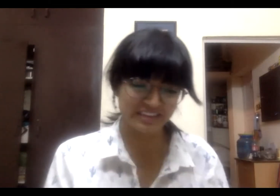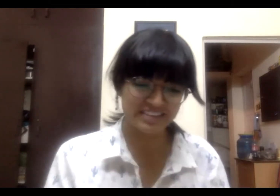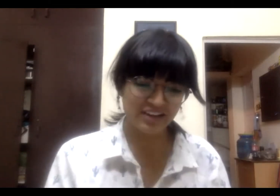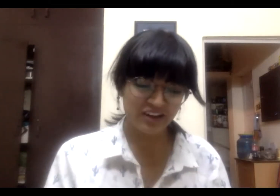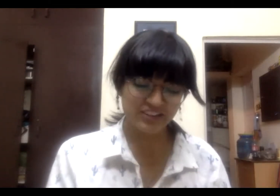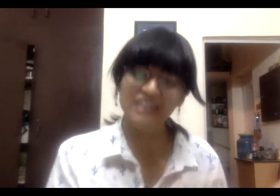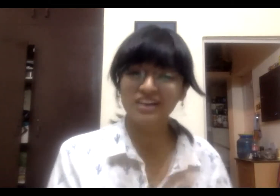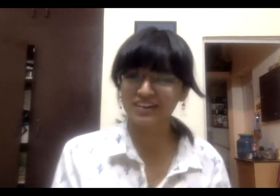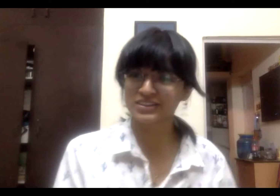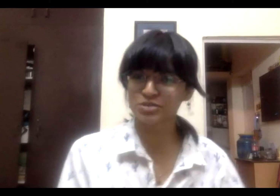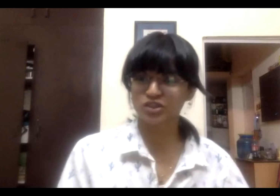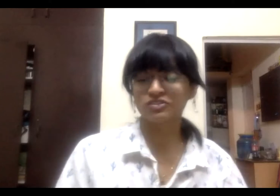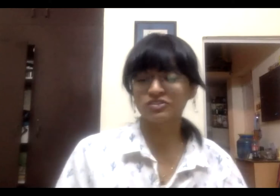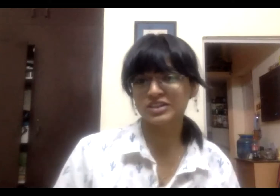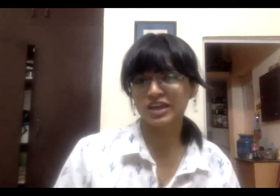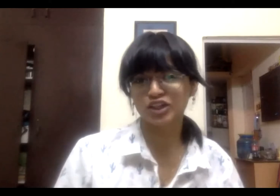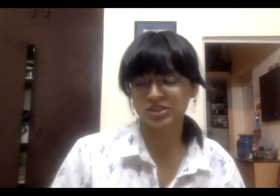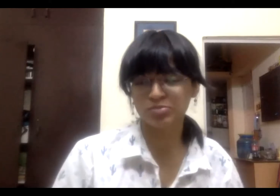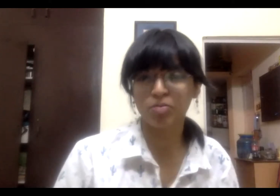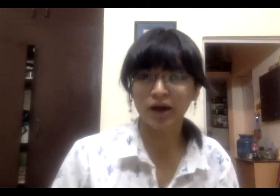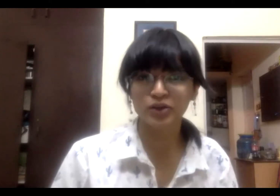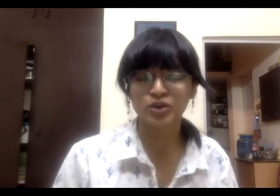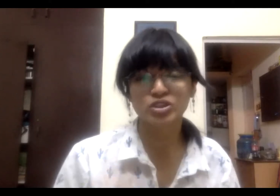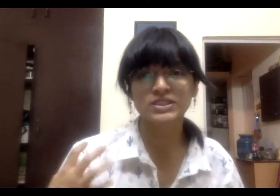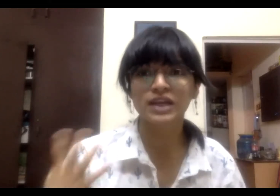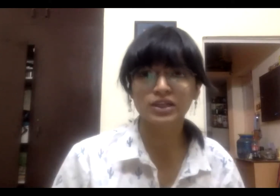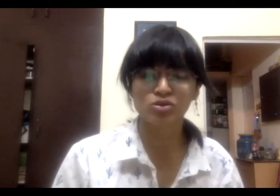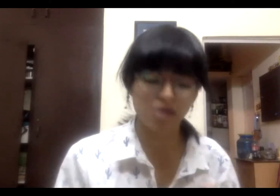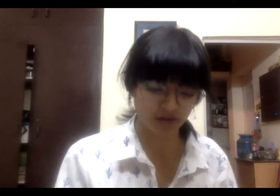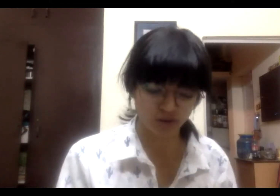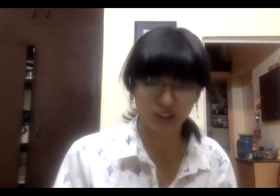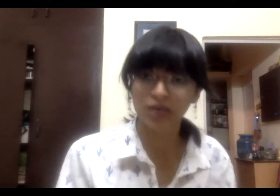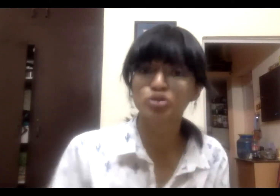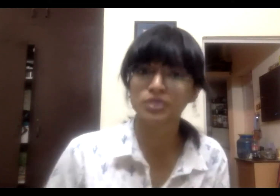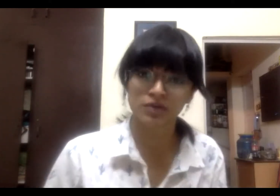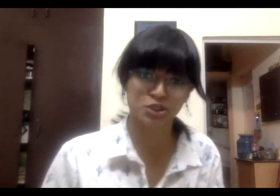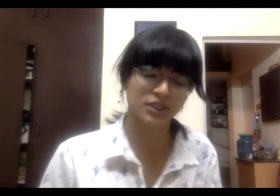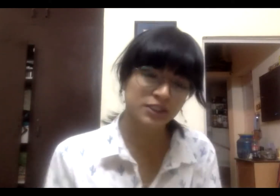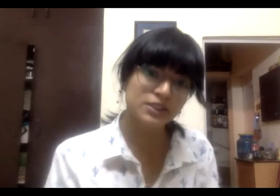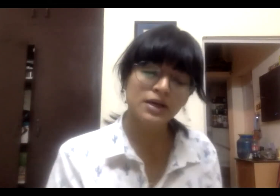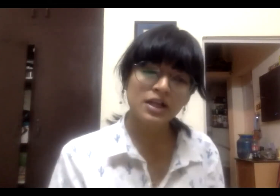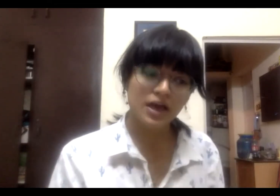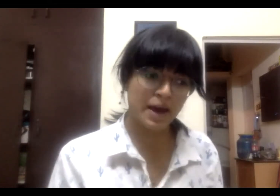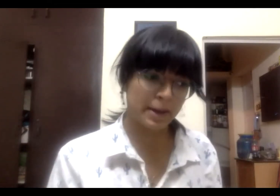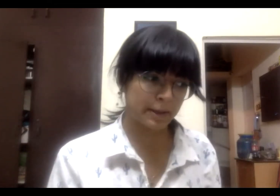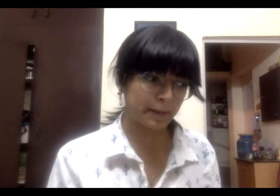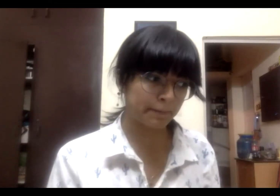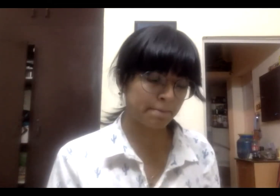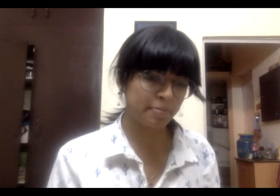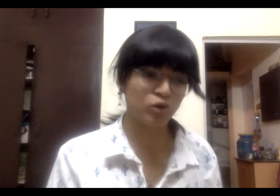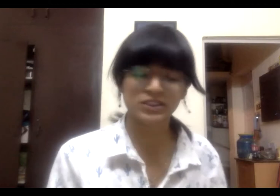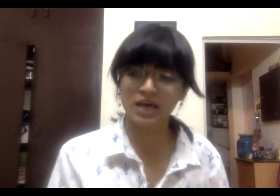did this. The entire exhibition, it feels like she's by you and she's telling you about how she came to be where she is,